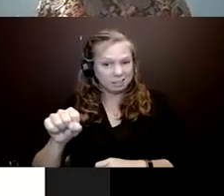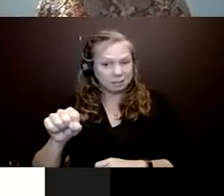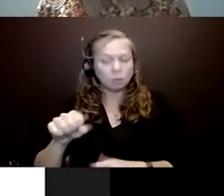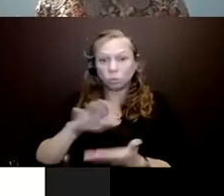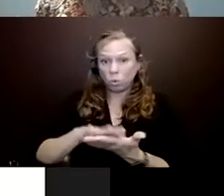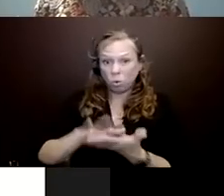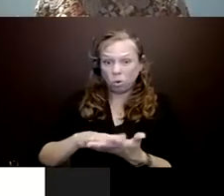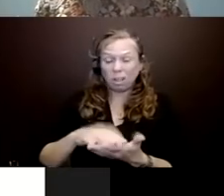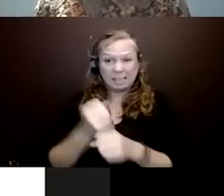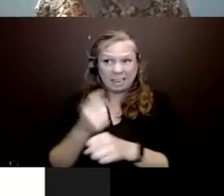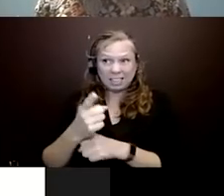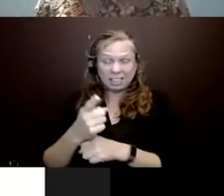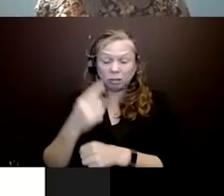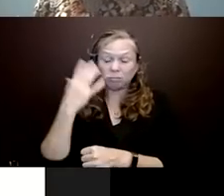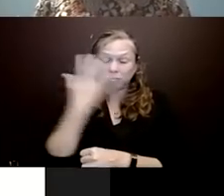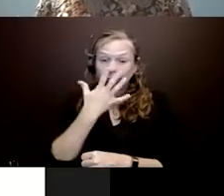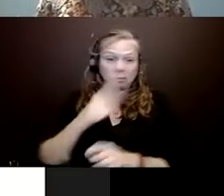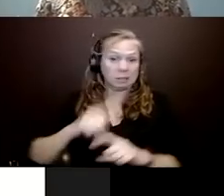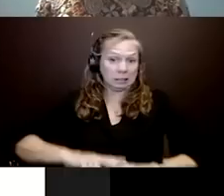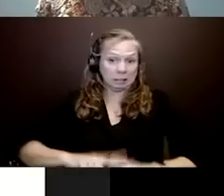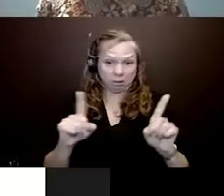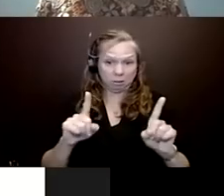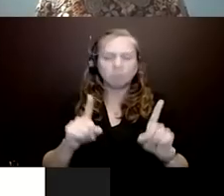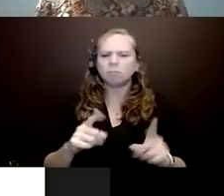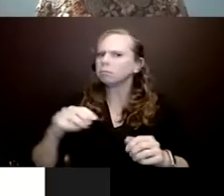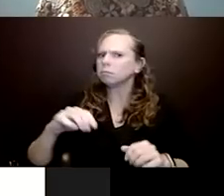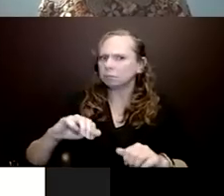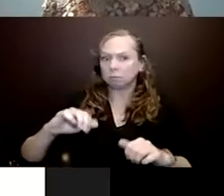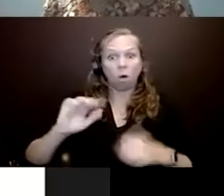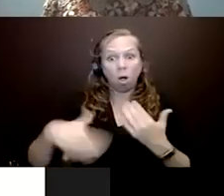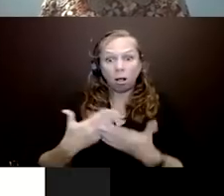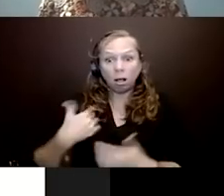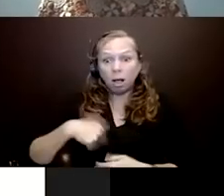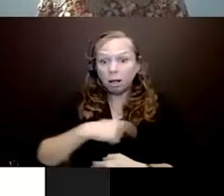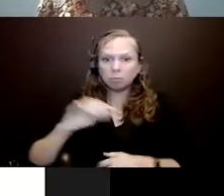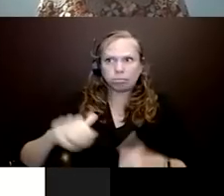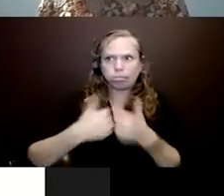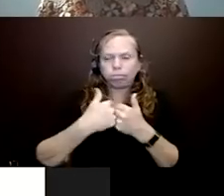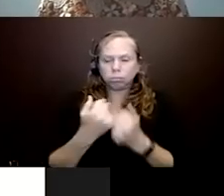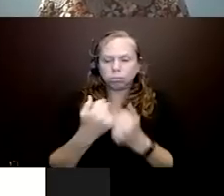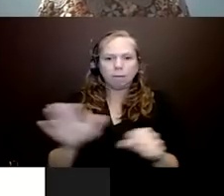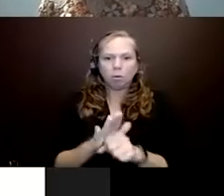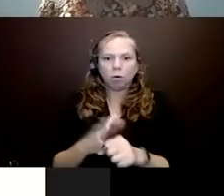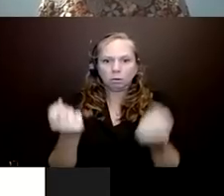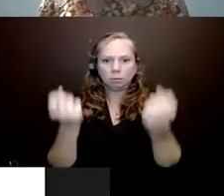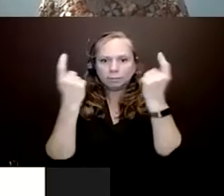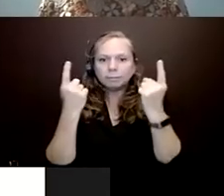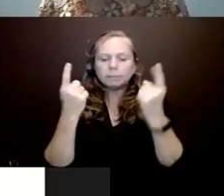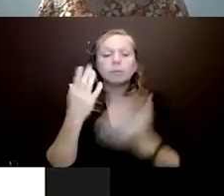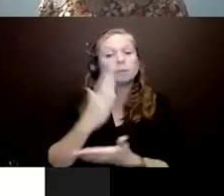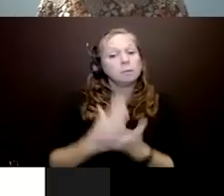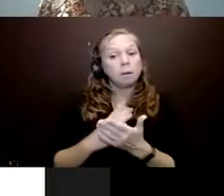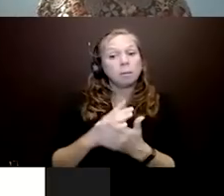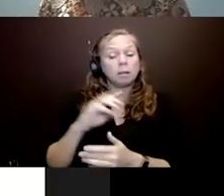different next year. And it's been a challenge for all of us even to wrap our heads around some of the changes that we will have to